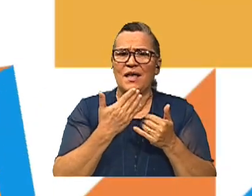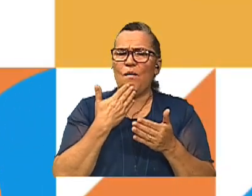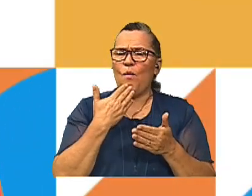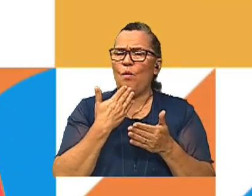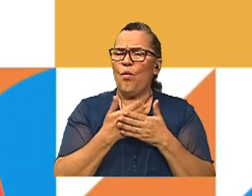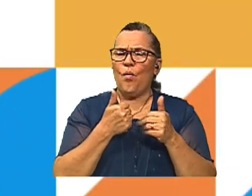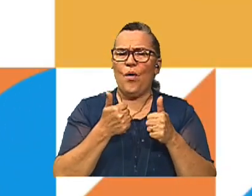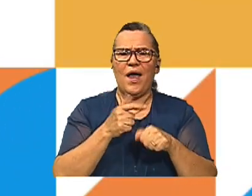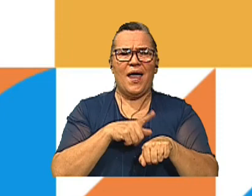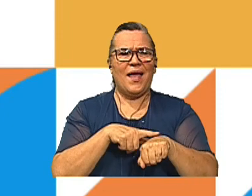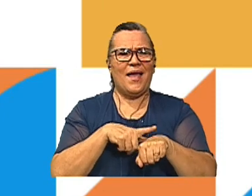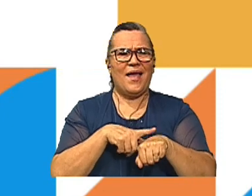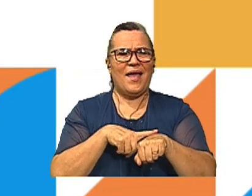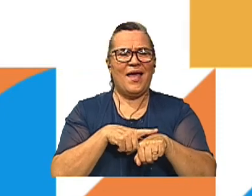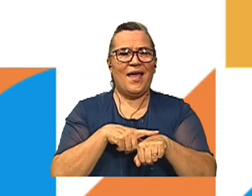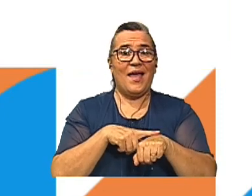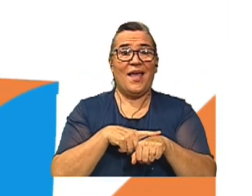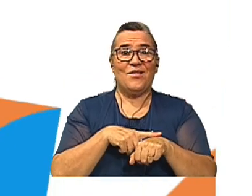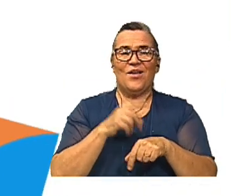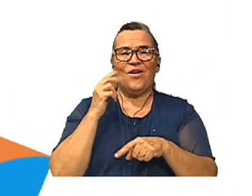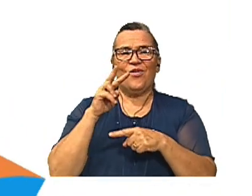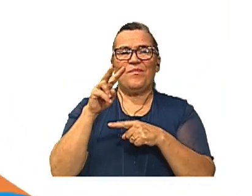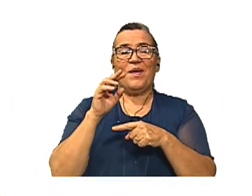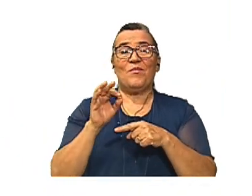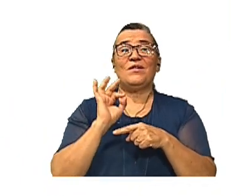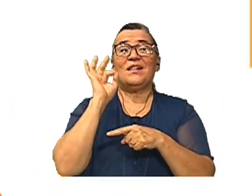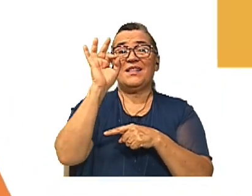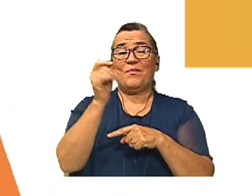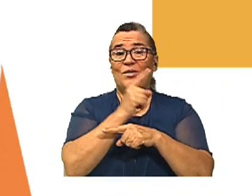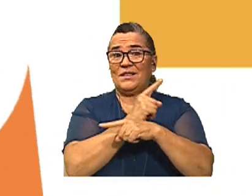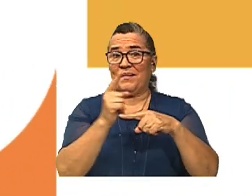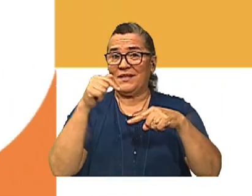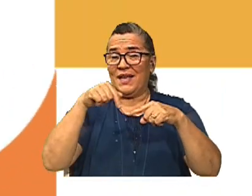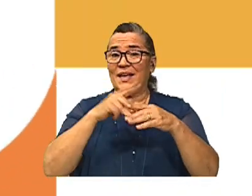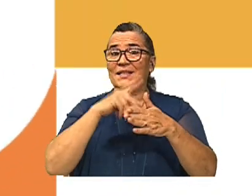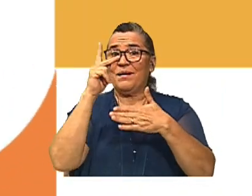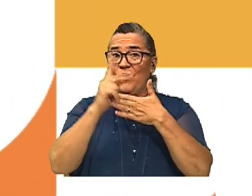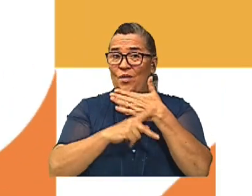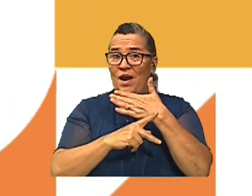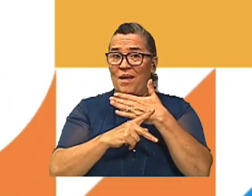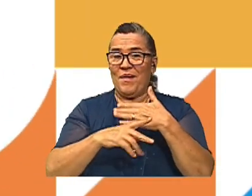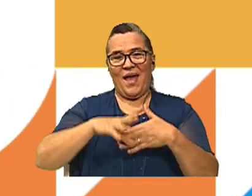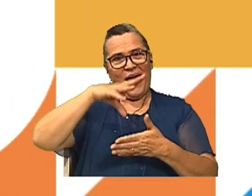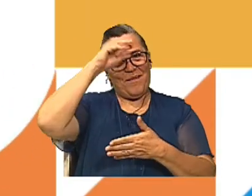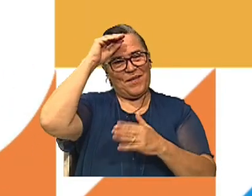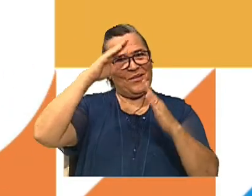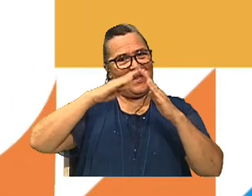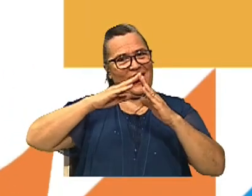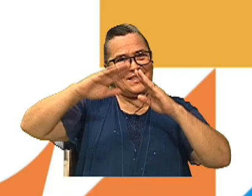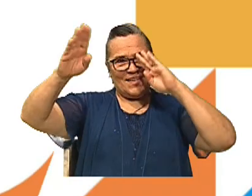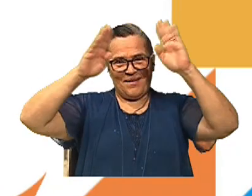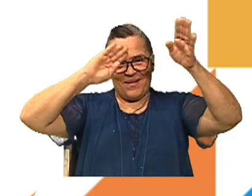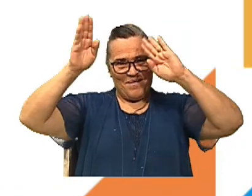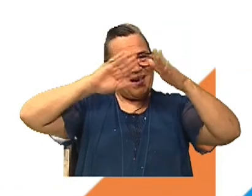nice time. Let's see next week in this program, Aprendo en Casa. Bye-bye.